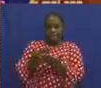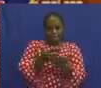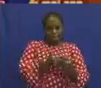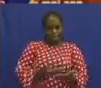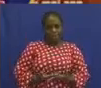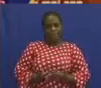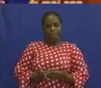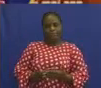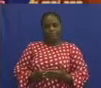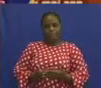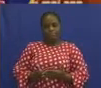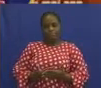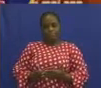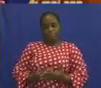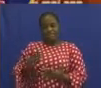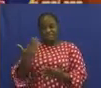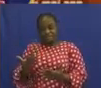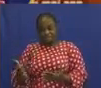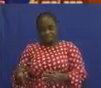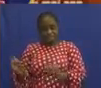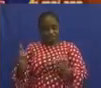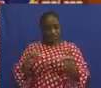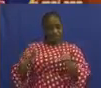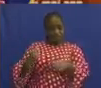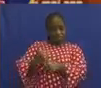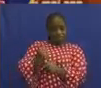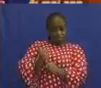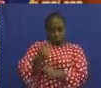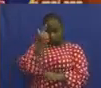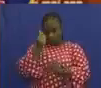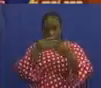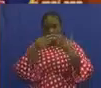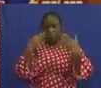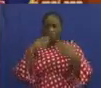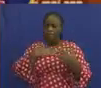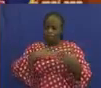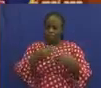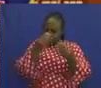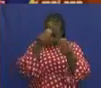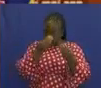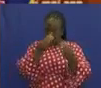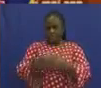fai. Bejianoto, lake fosi, ye mas wue, nye yiano.